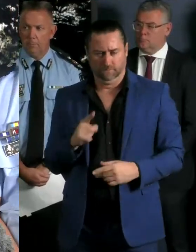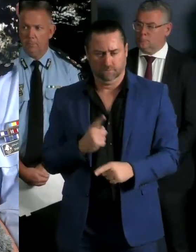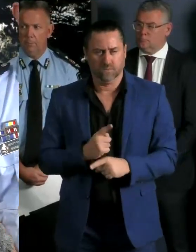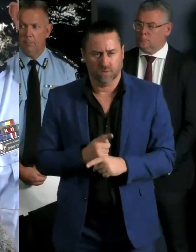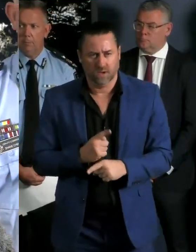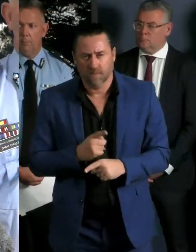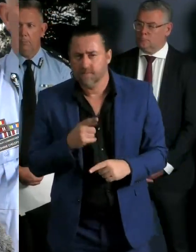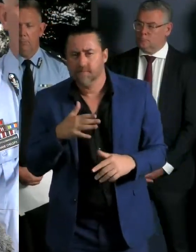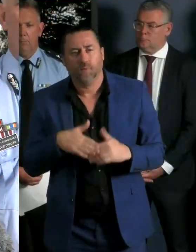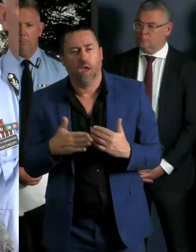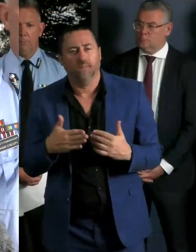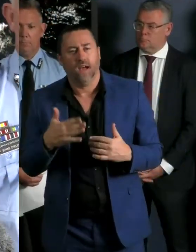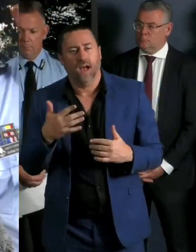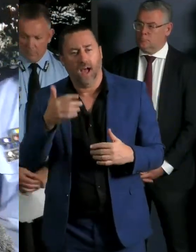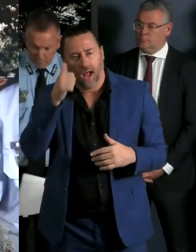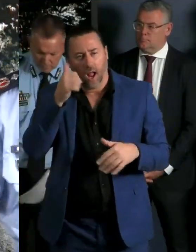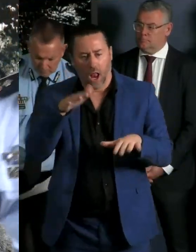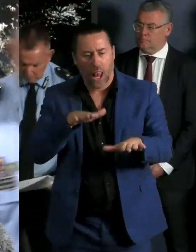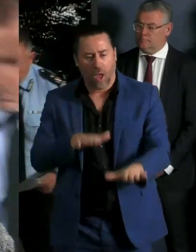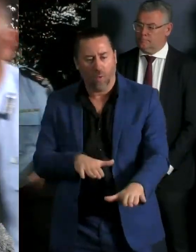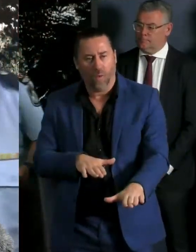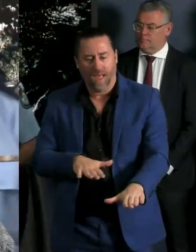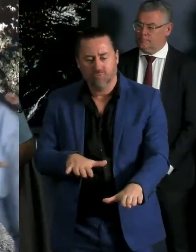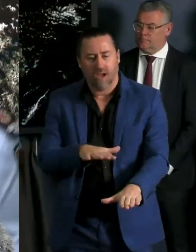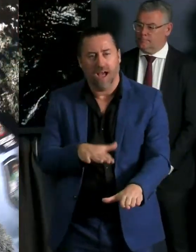that, particularly around our low-lying areas. Thanks.